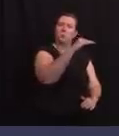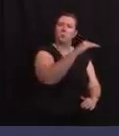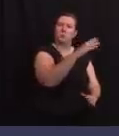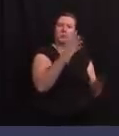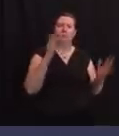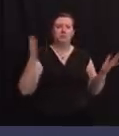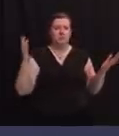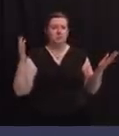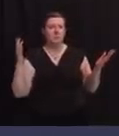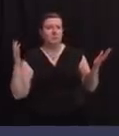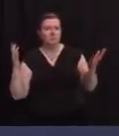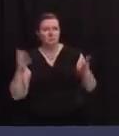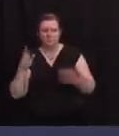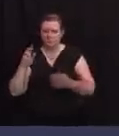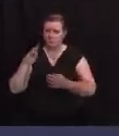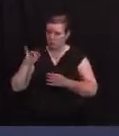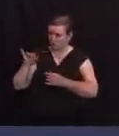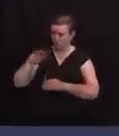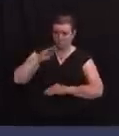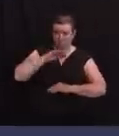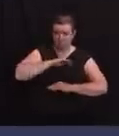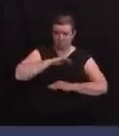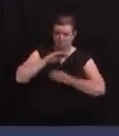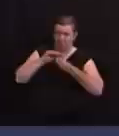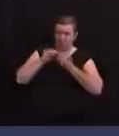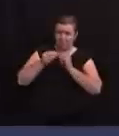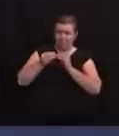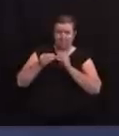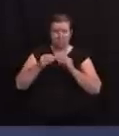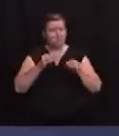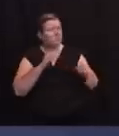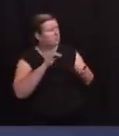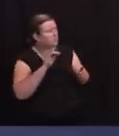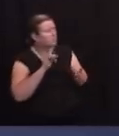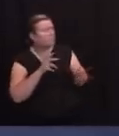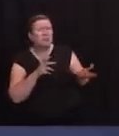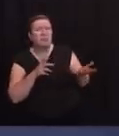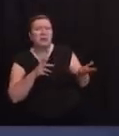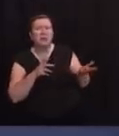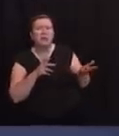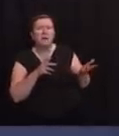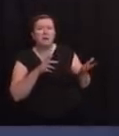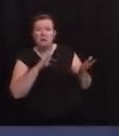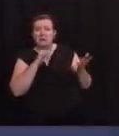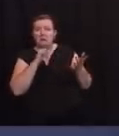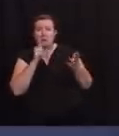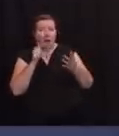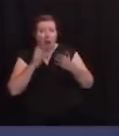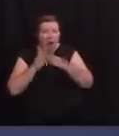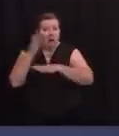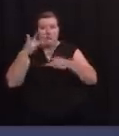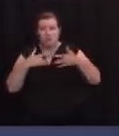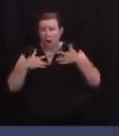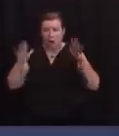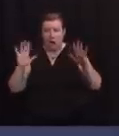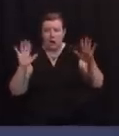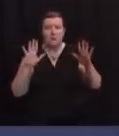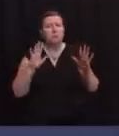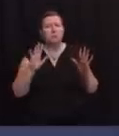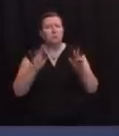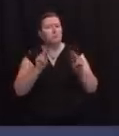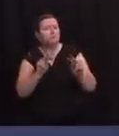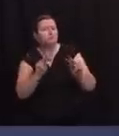would you call yourself satisfied with the numbers where they are today? Yeah, I'm not overly concerned. We'll certainly monitor it. But I do want to share